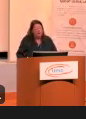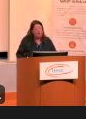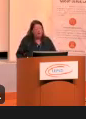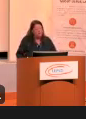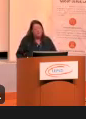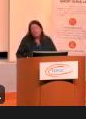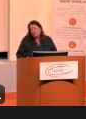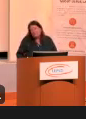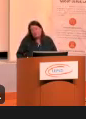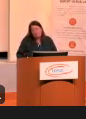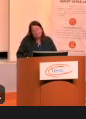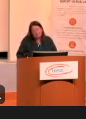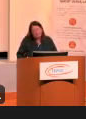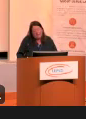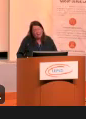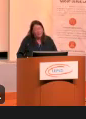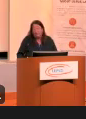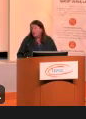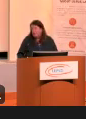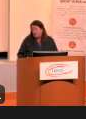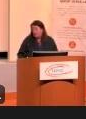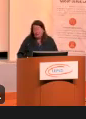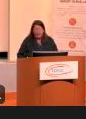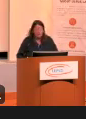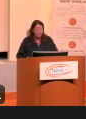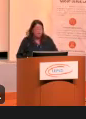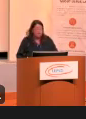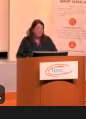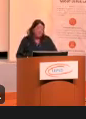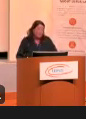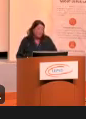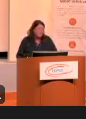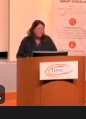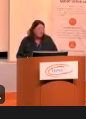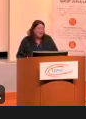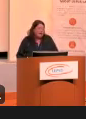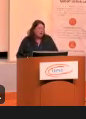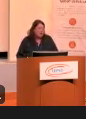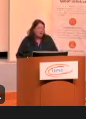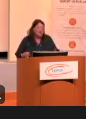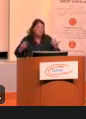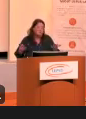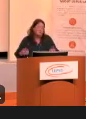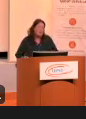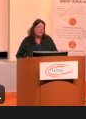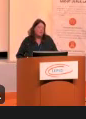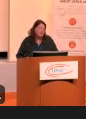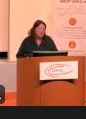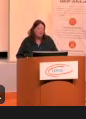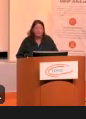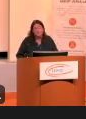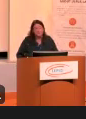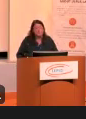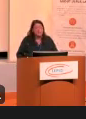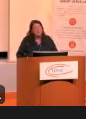of collaborators, both at UCLA, but also at Cedars-Sinai with Dr. Wallace. And many of